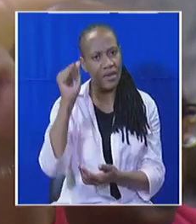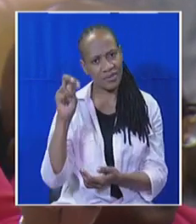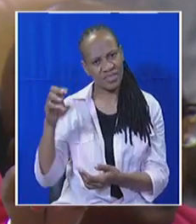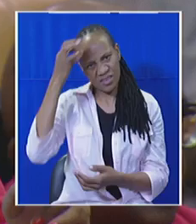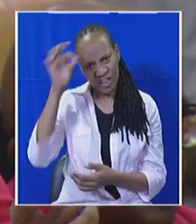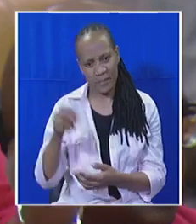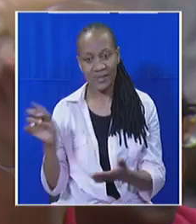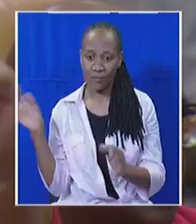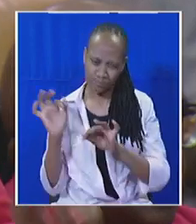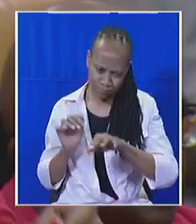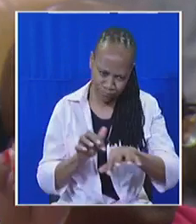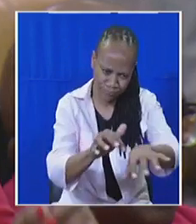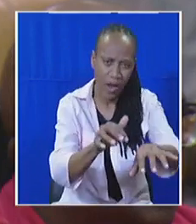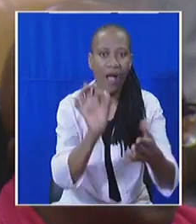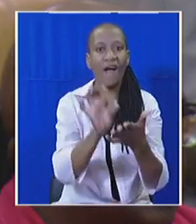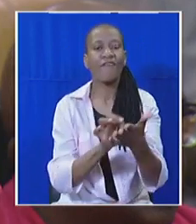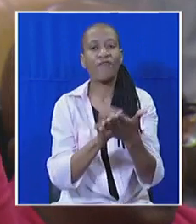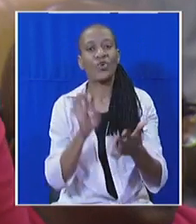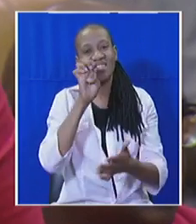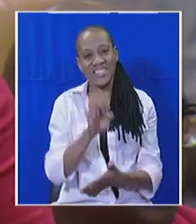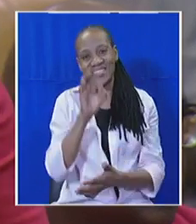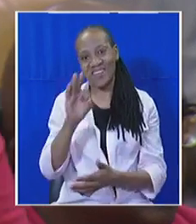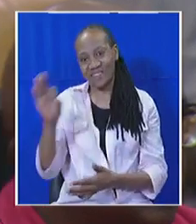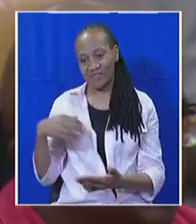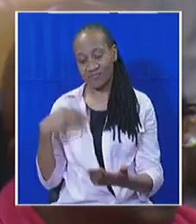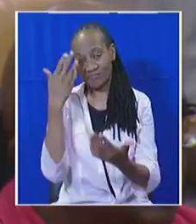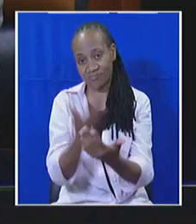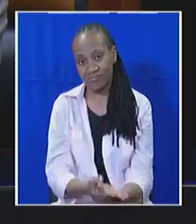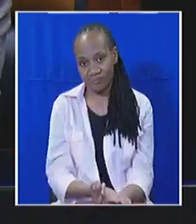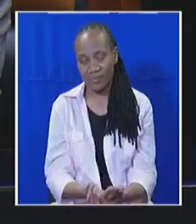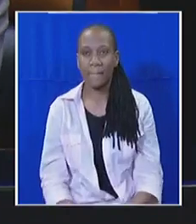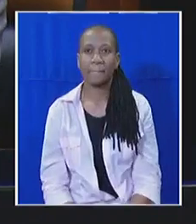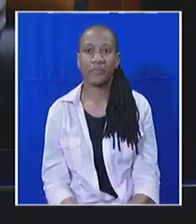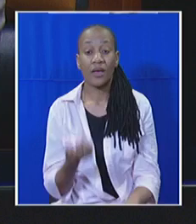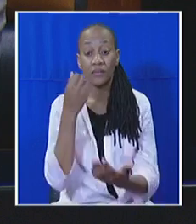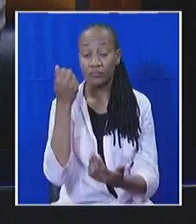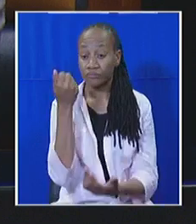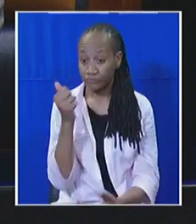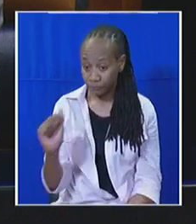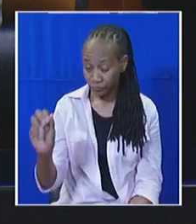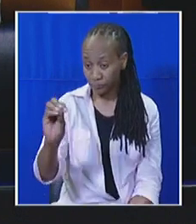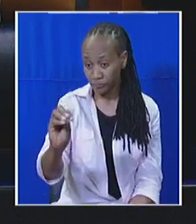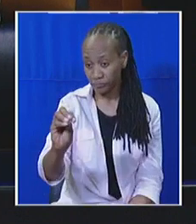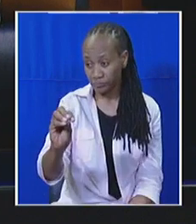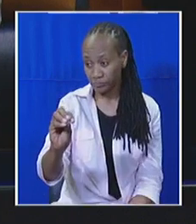and voting for the economic freedom fighters. I so move. I now put the motion. Are there any